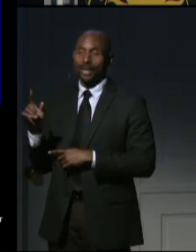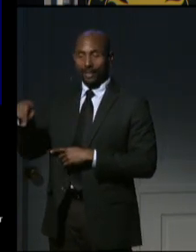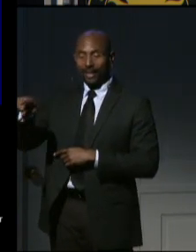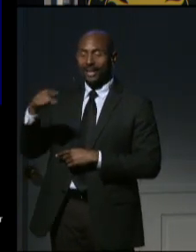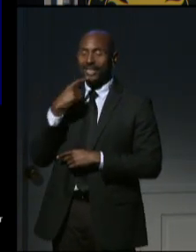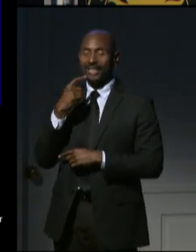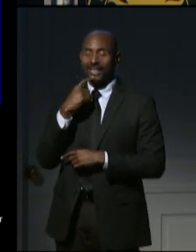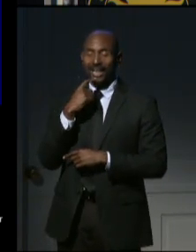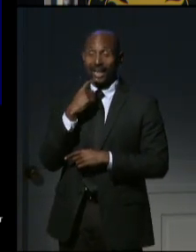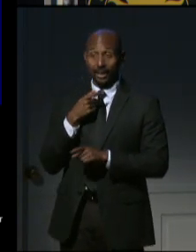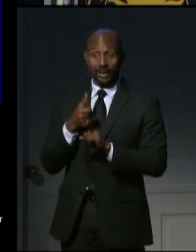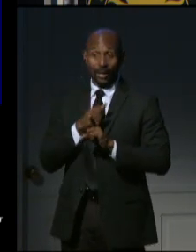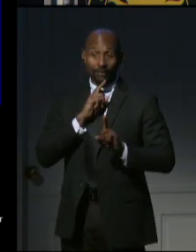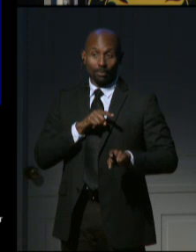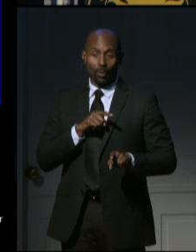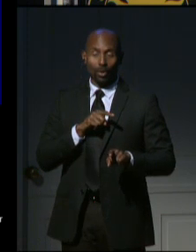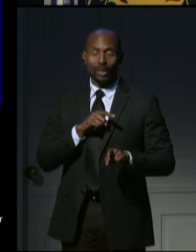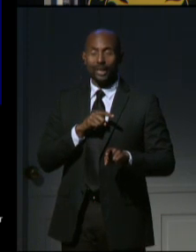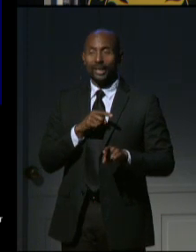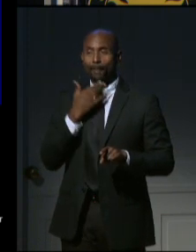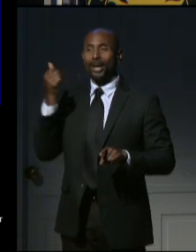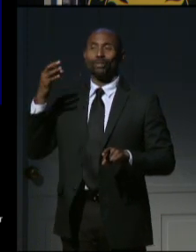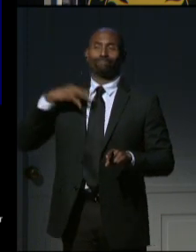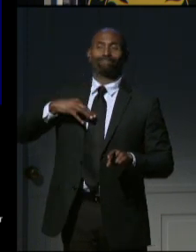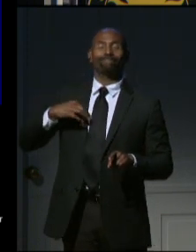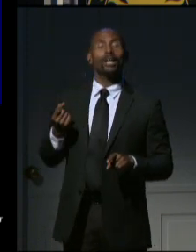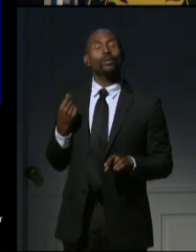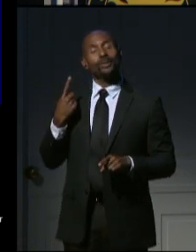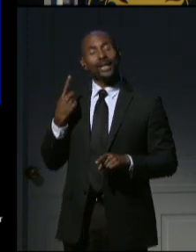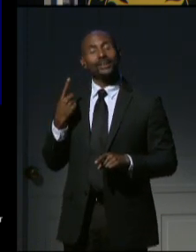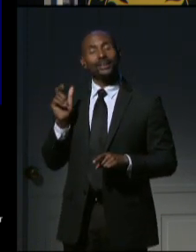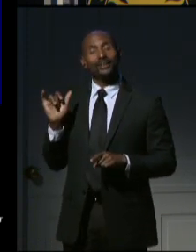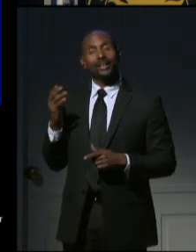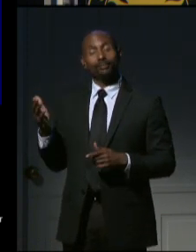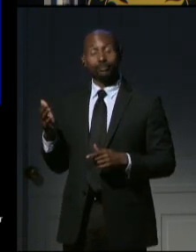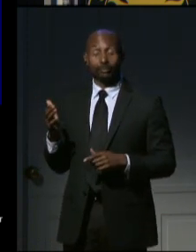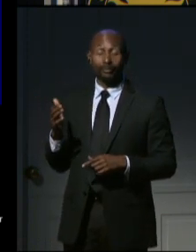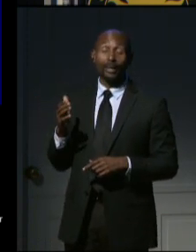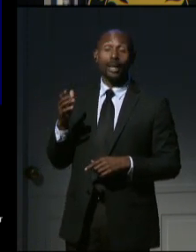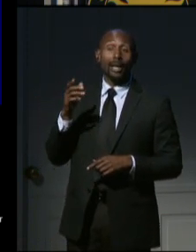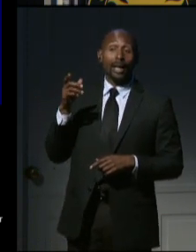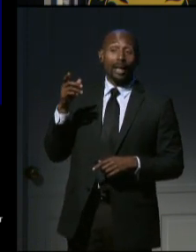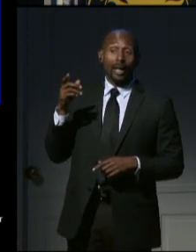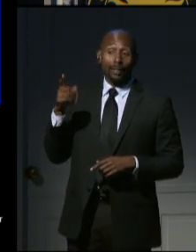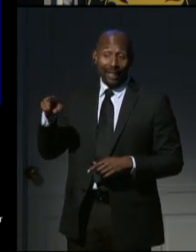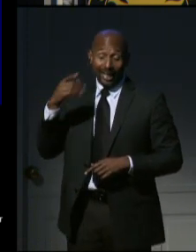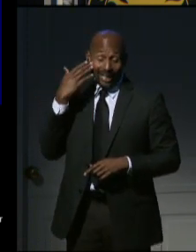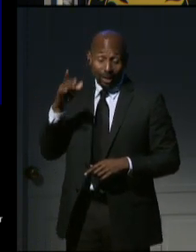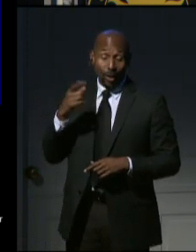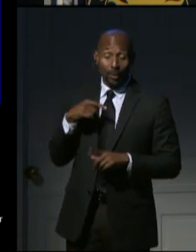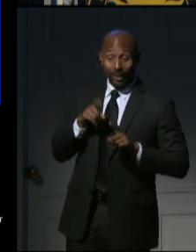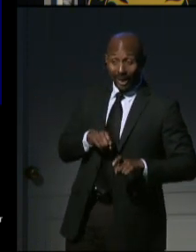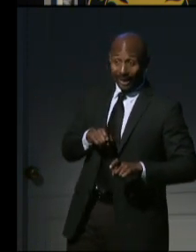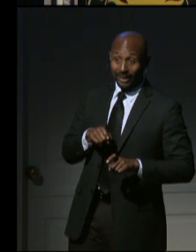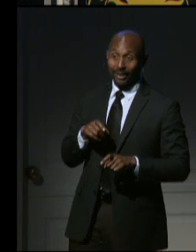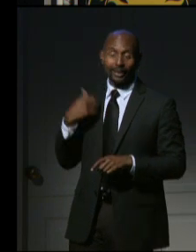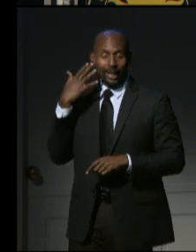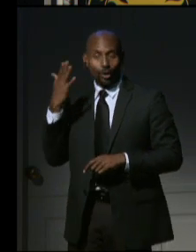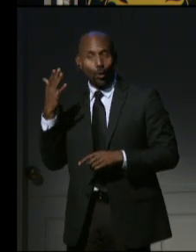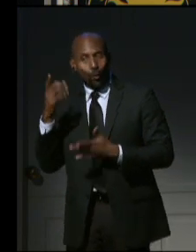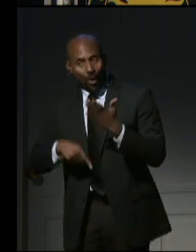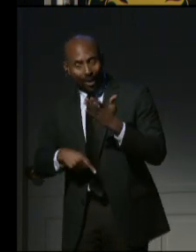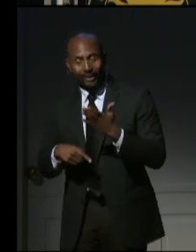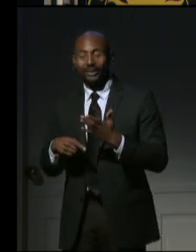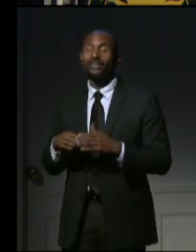they self-reported greater gains of understanding. And we didn't know, they didn't know we were testing Artlands or what we were testing, so that was pretty